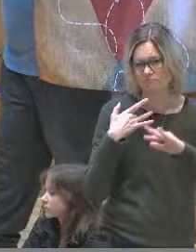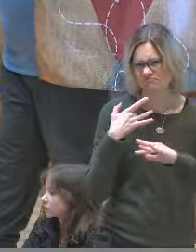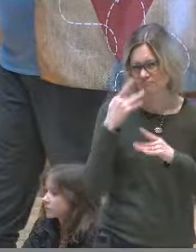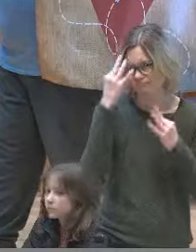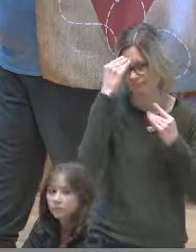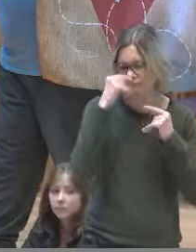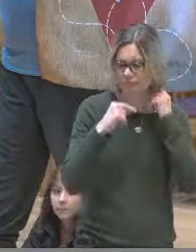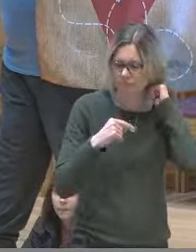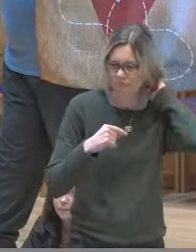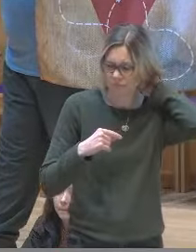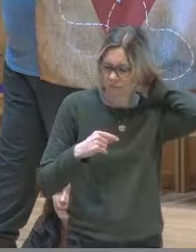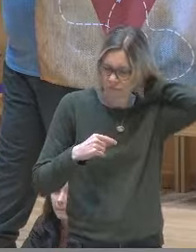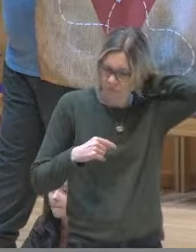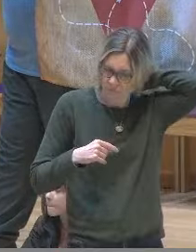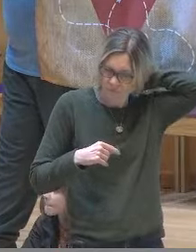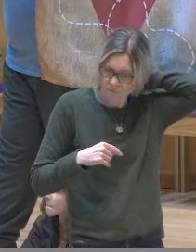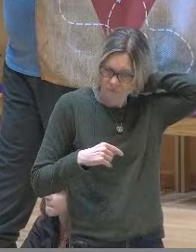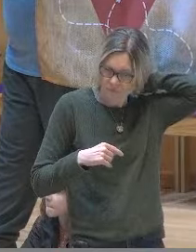gathering from this.